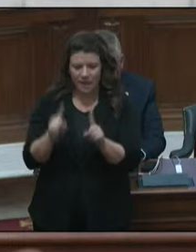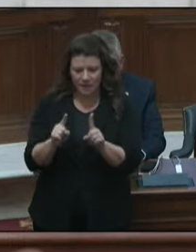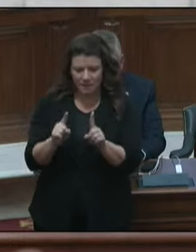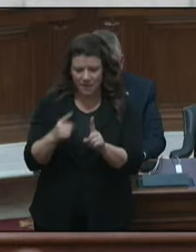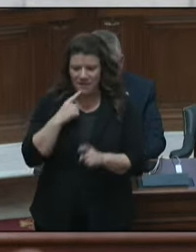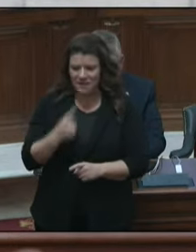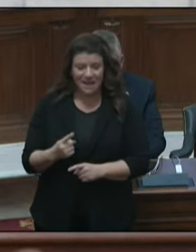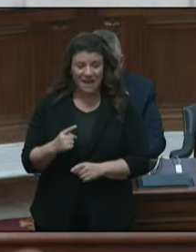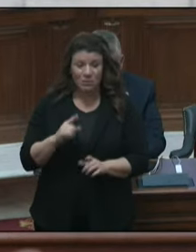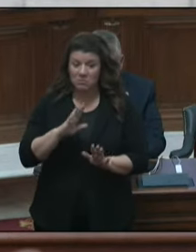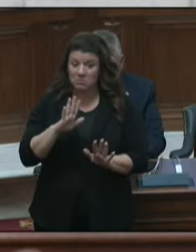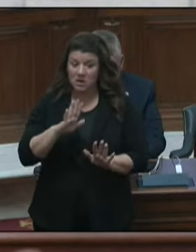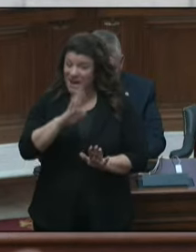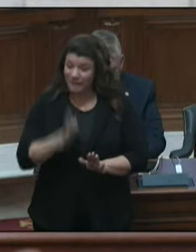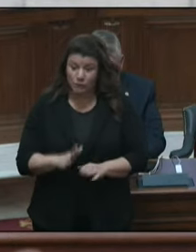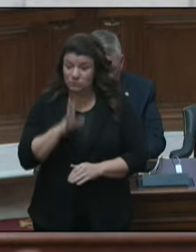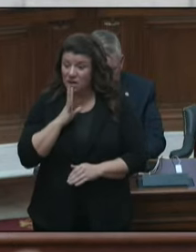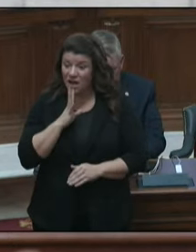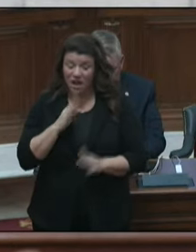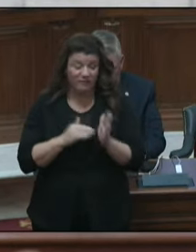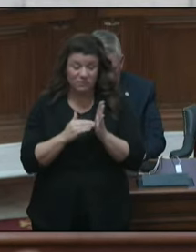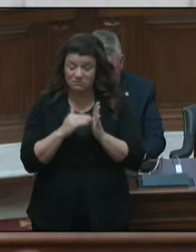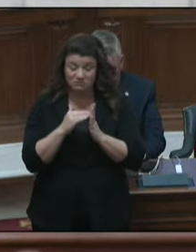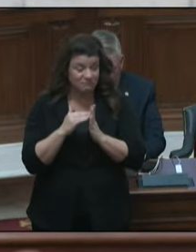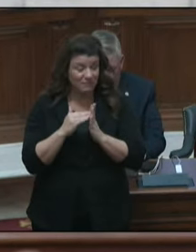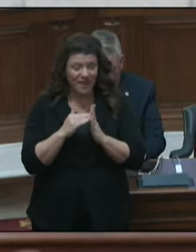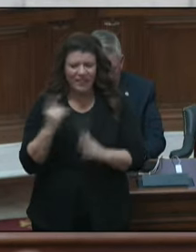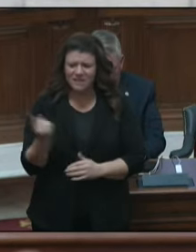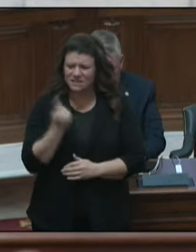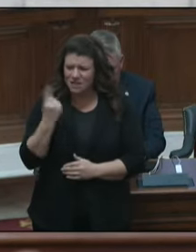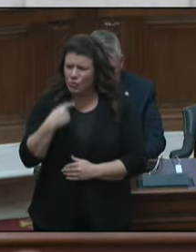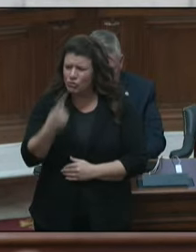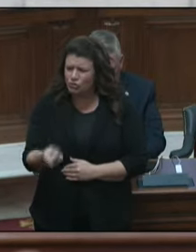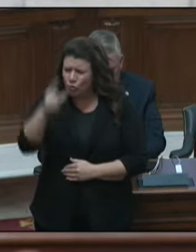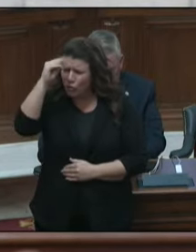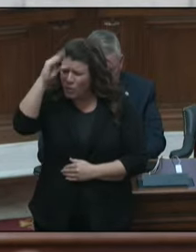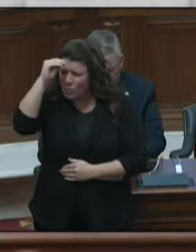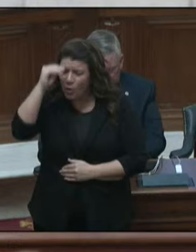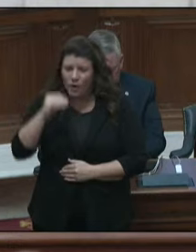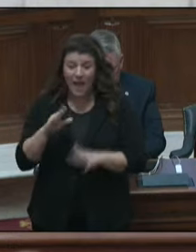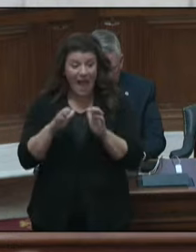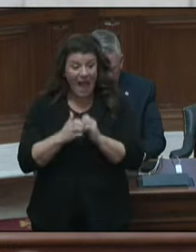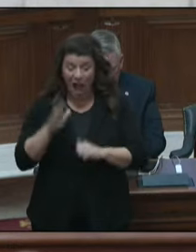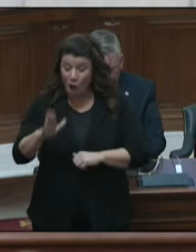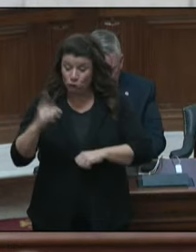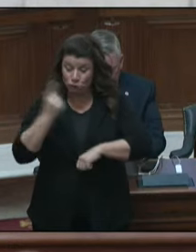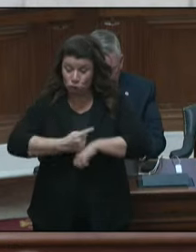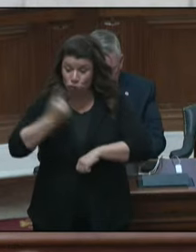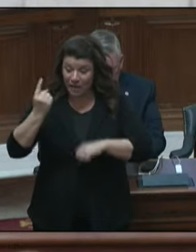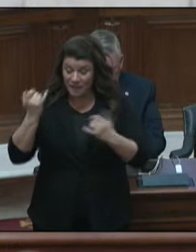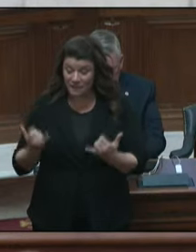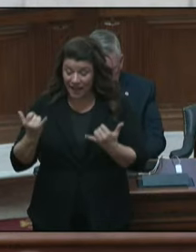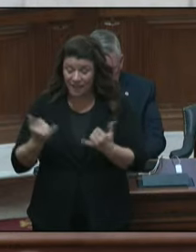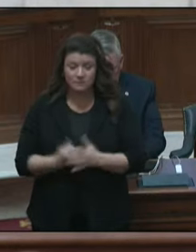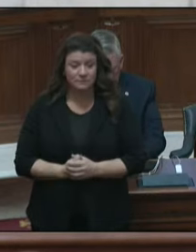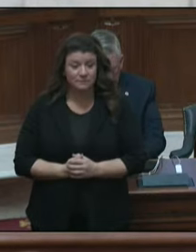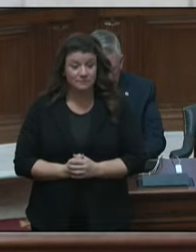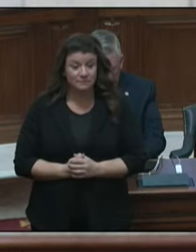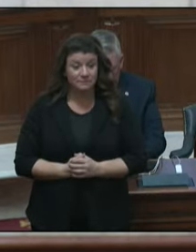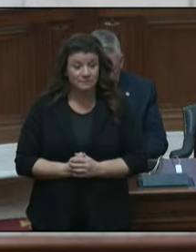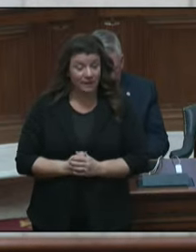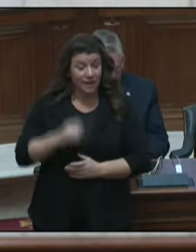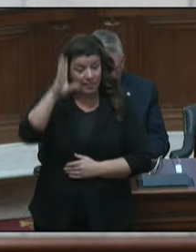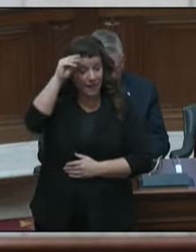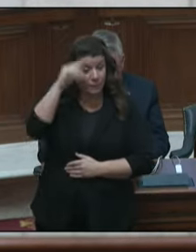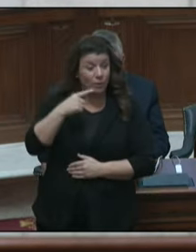he would hardly talk. And someone said to him, "How's your day today?" You know what his words